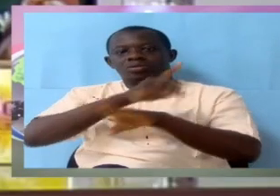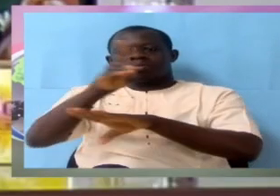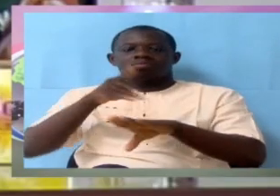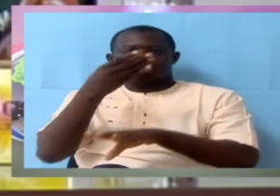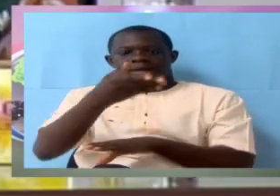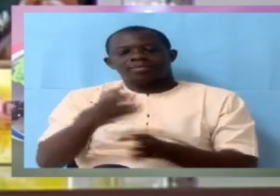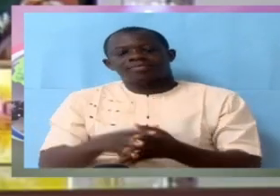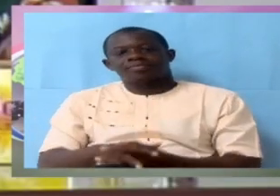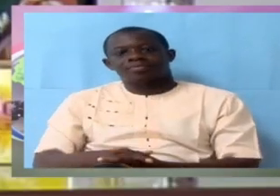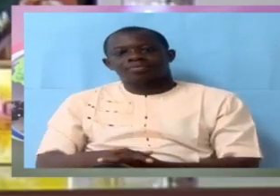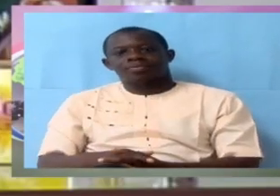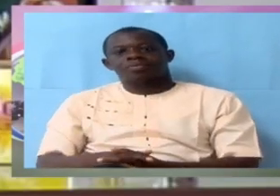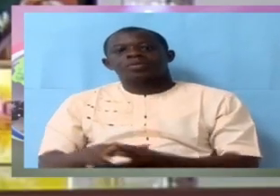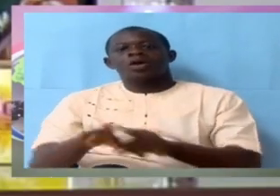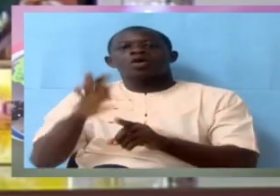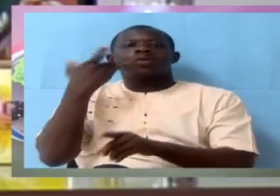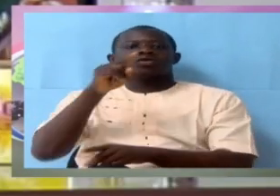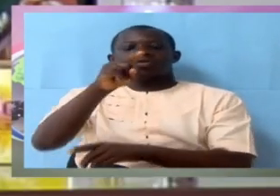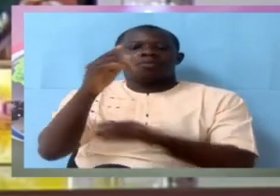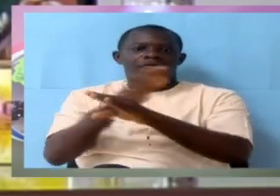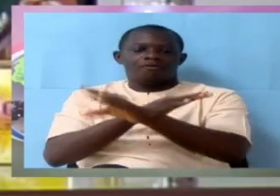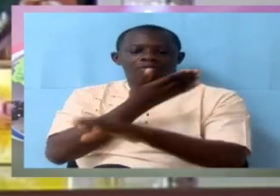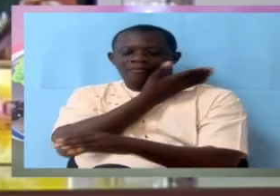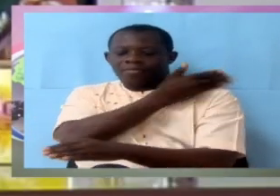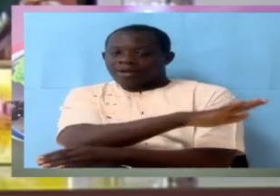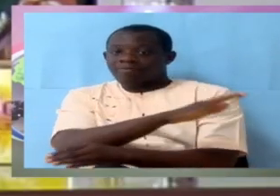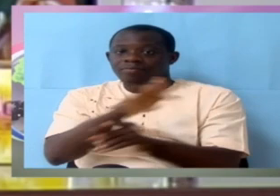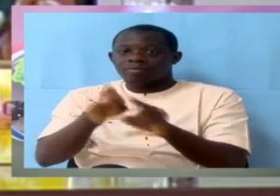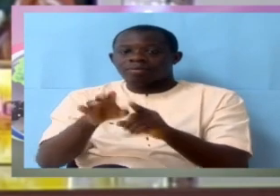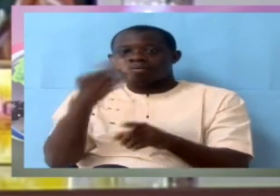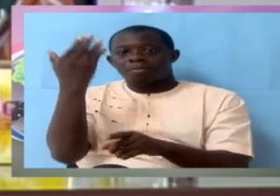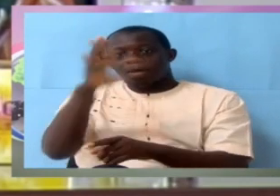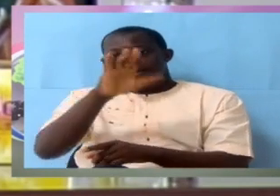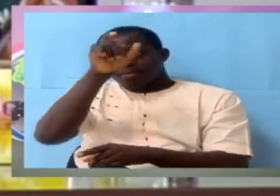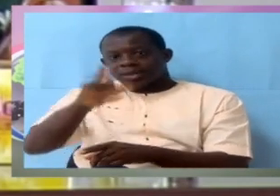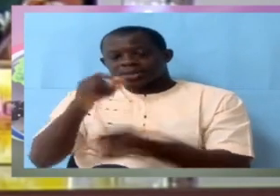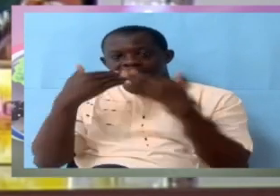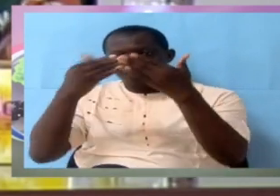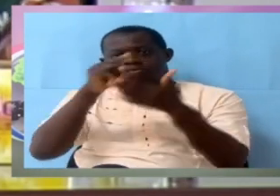Upon your release, being your discharge, were you told that you were cured?